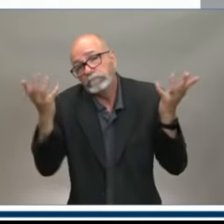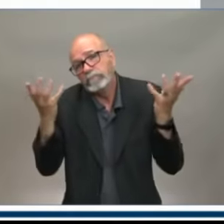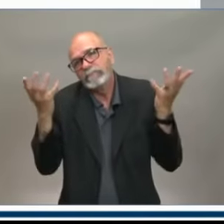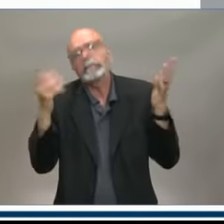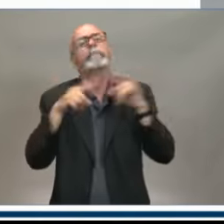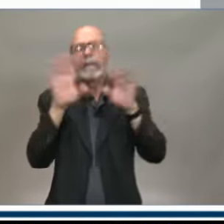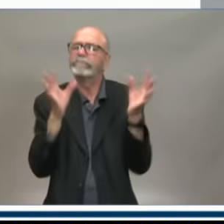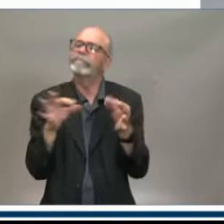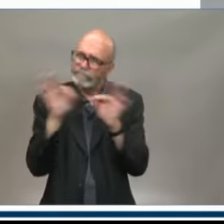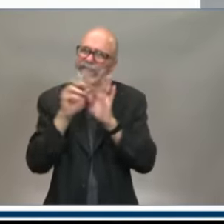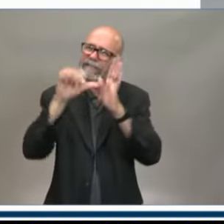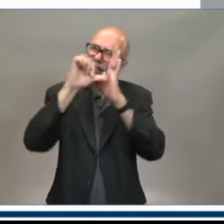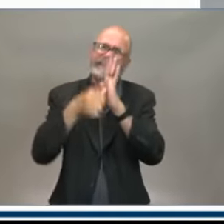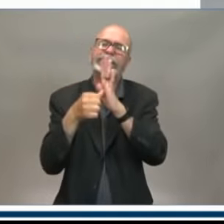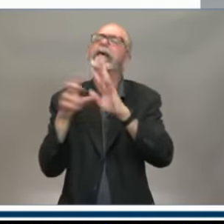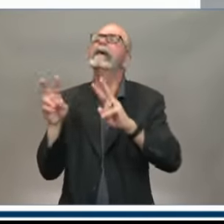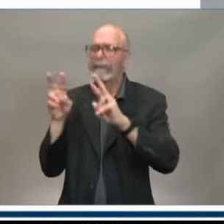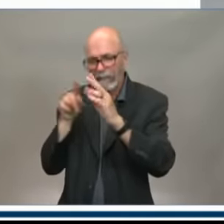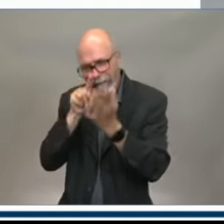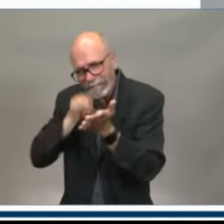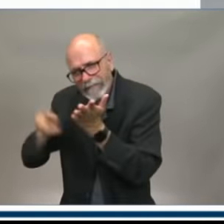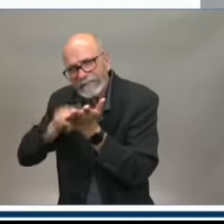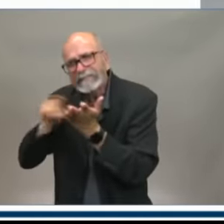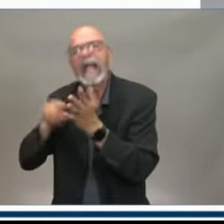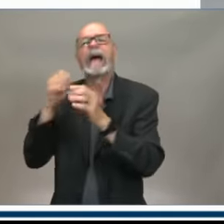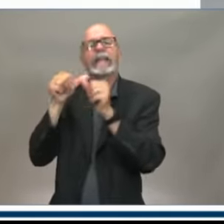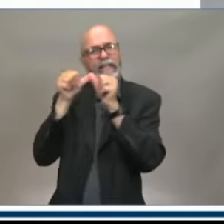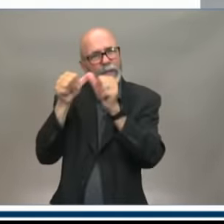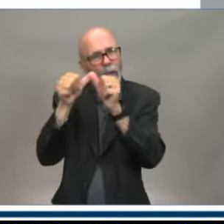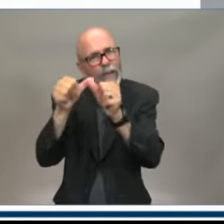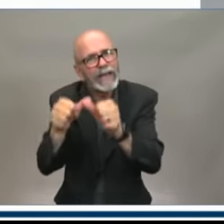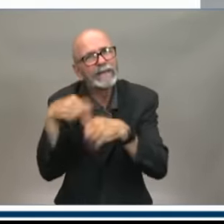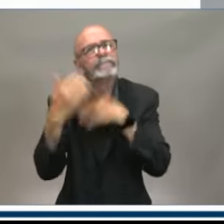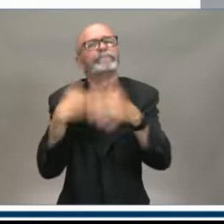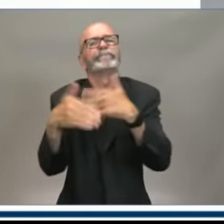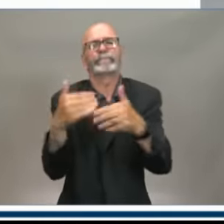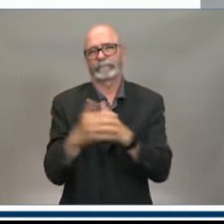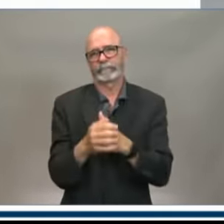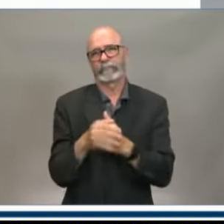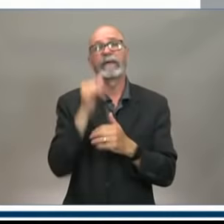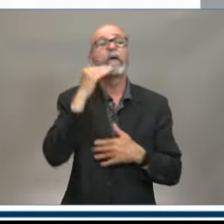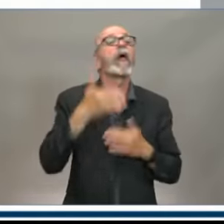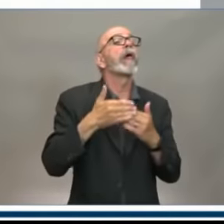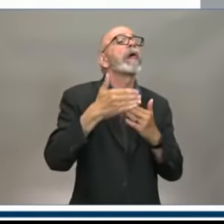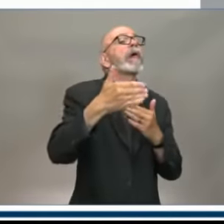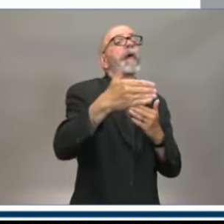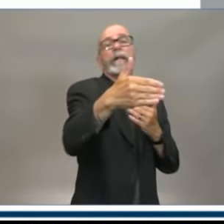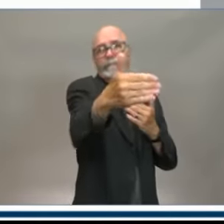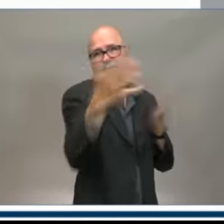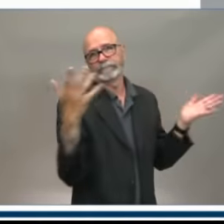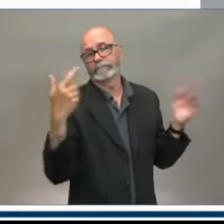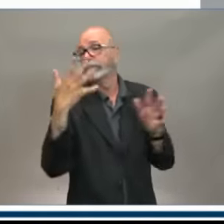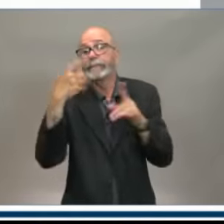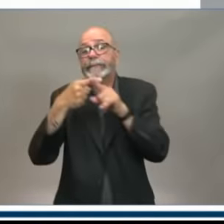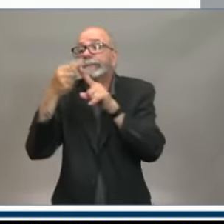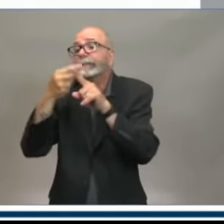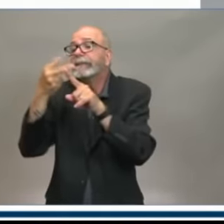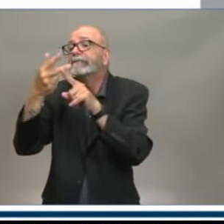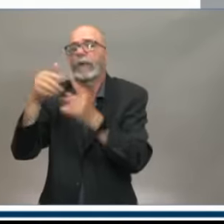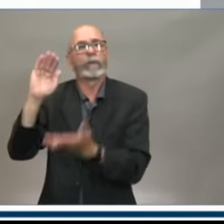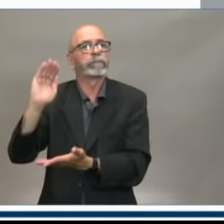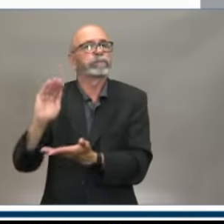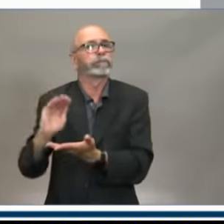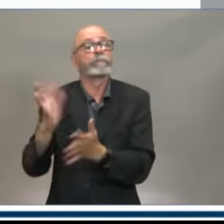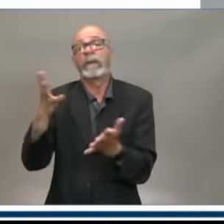important to continue the ongoing monitoring as we move through the coming weeks and months on the recovery